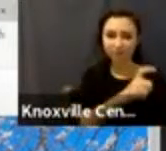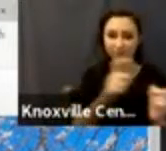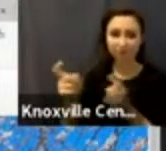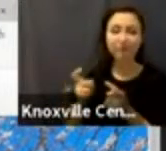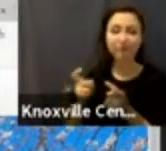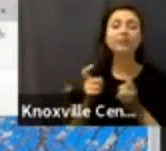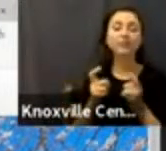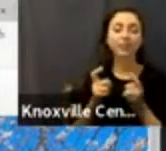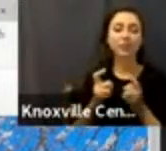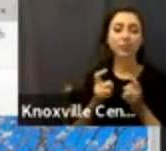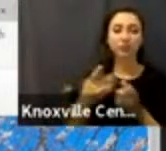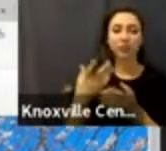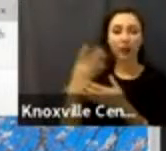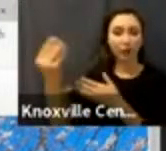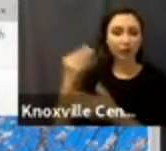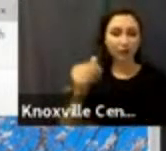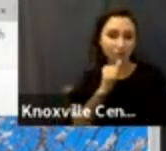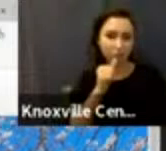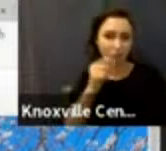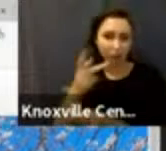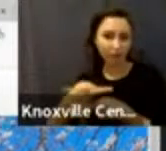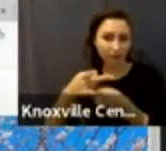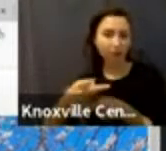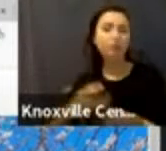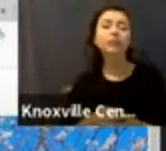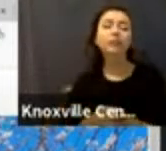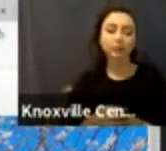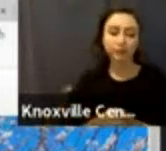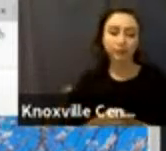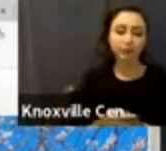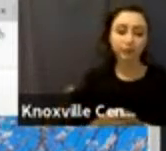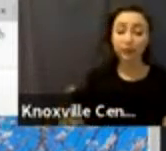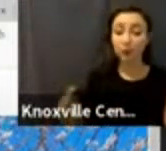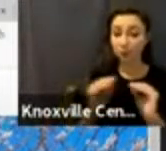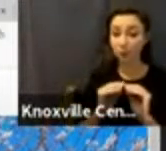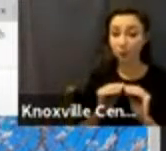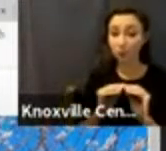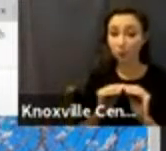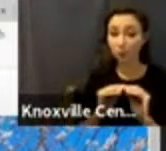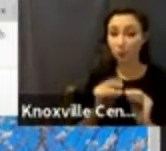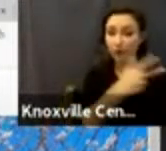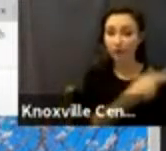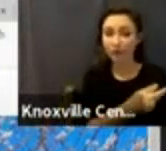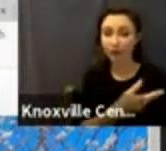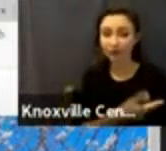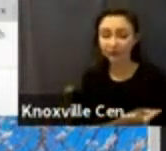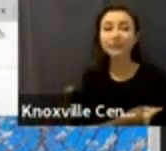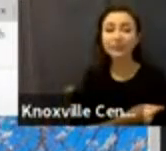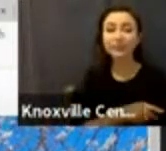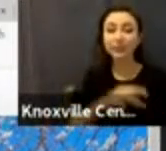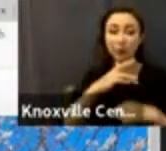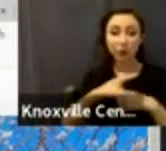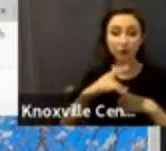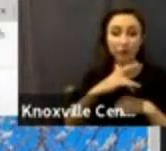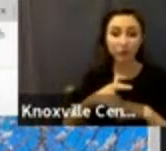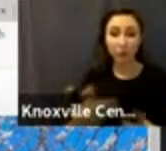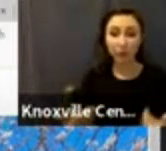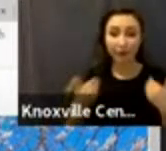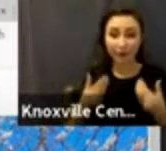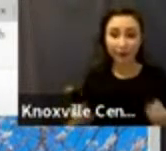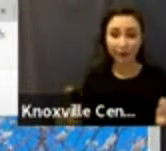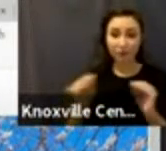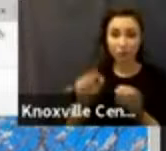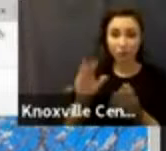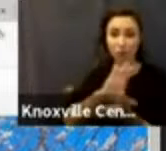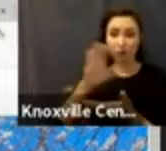care. And as more vaccine becomes available and we receive more vaccine into the community, that vaccine will